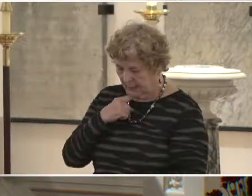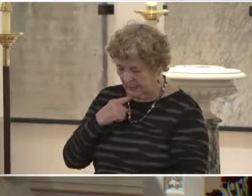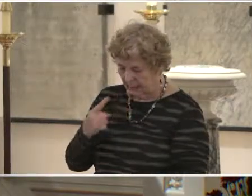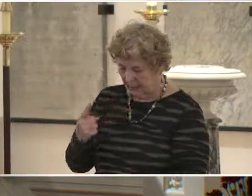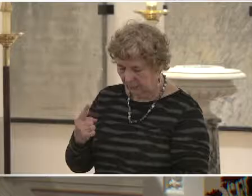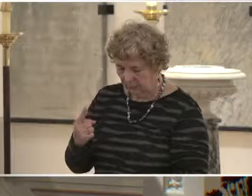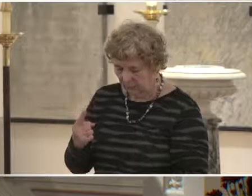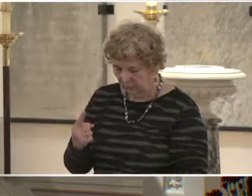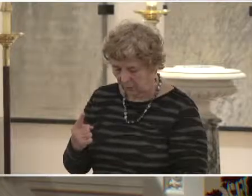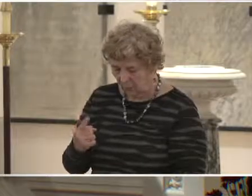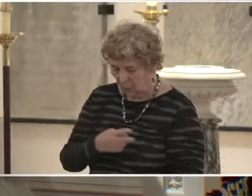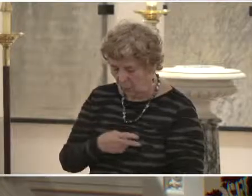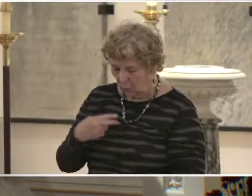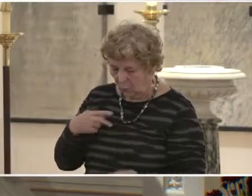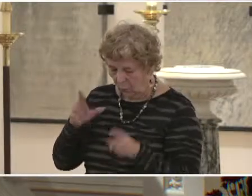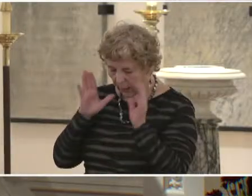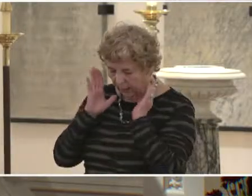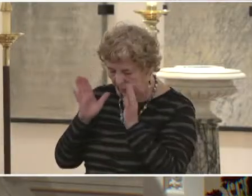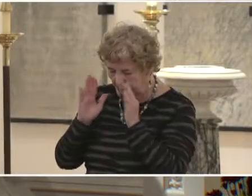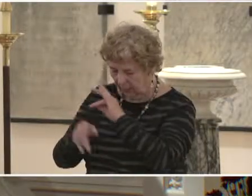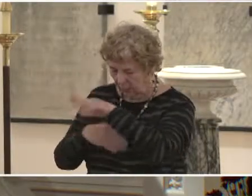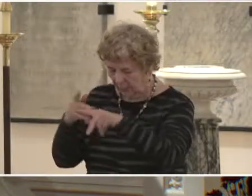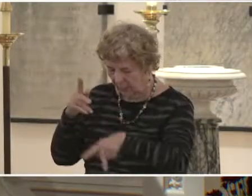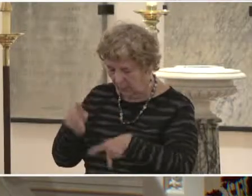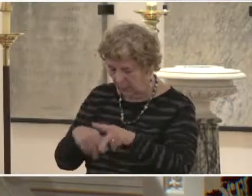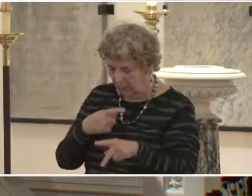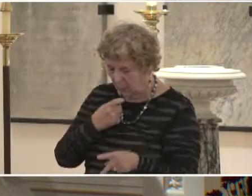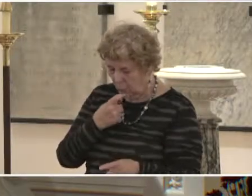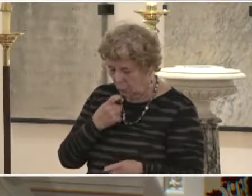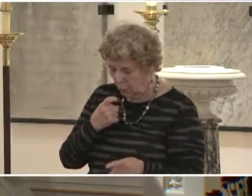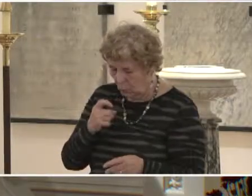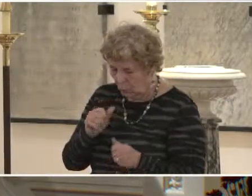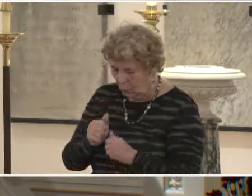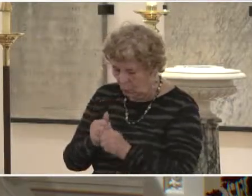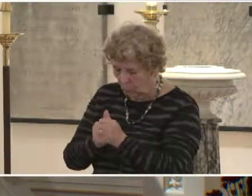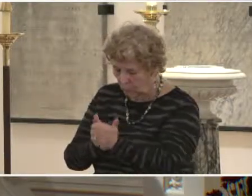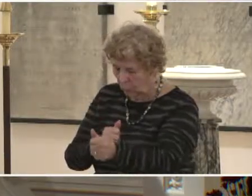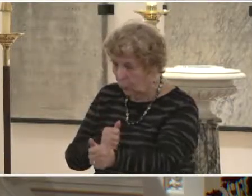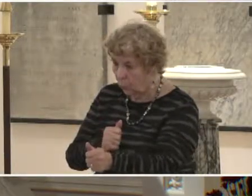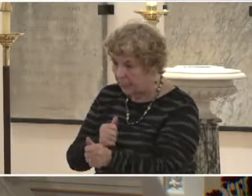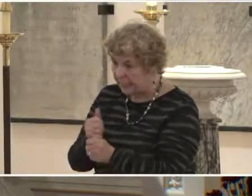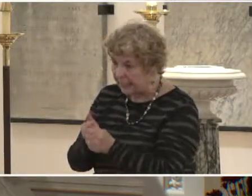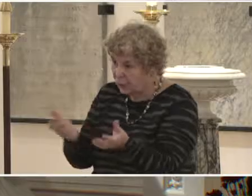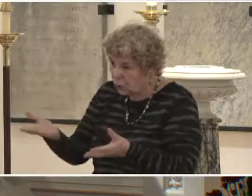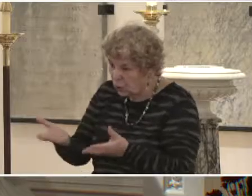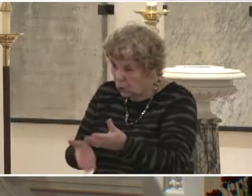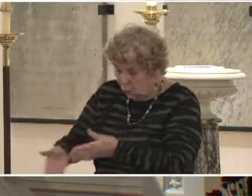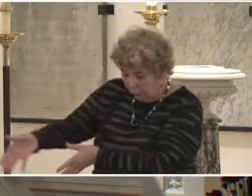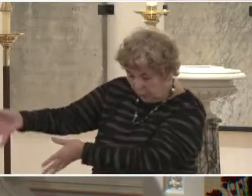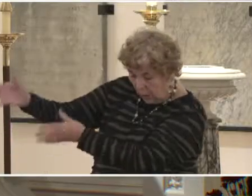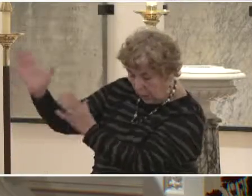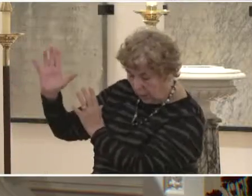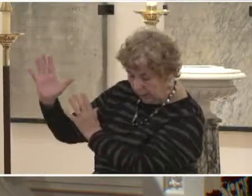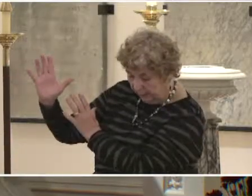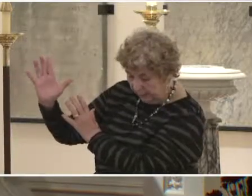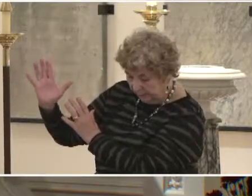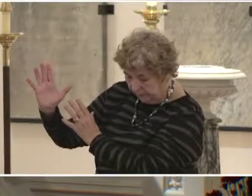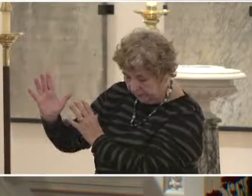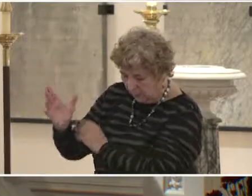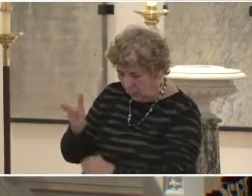Our first reading from Habakkuk and our gospel today from Luke both address crises